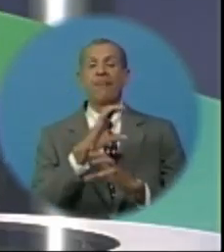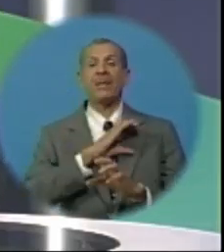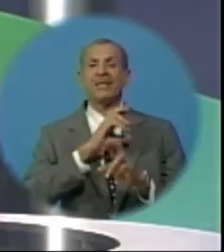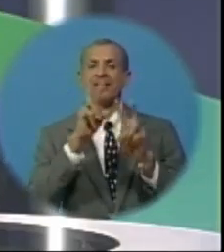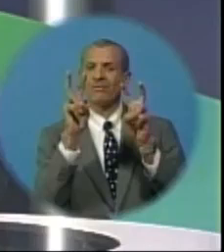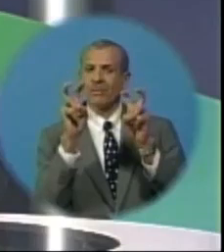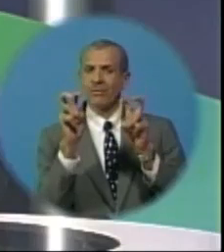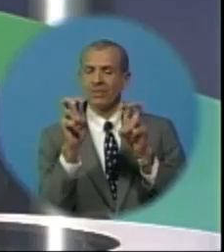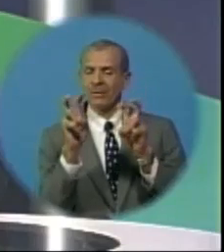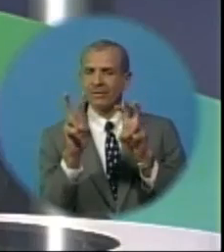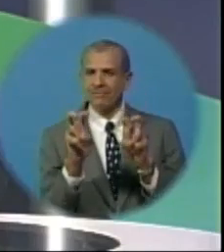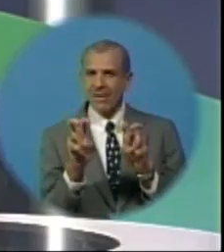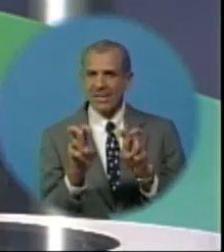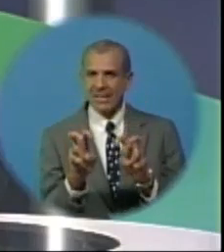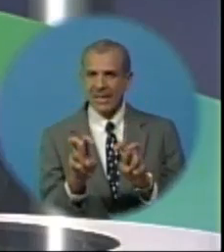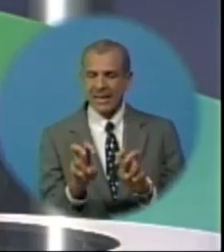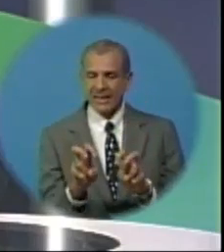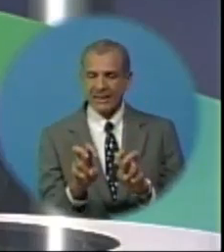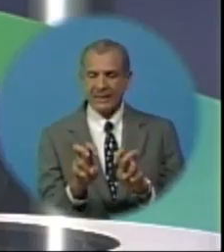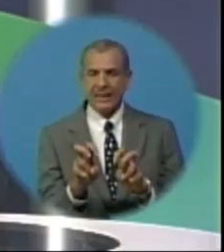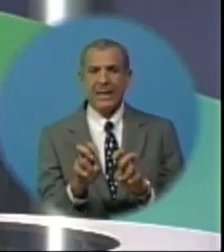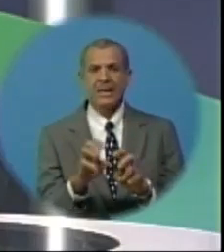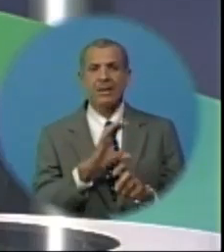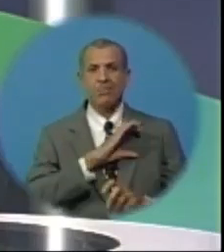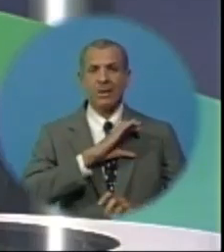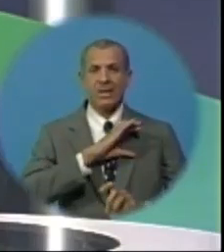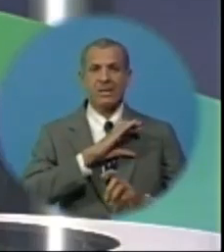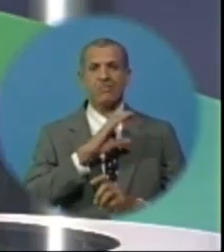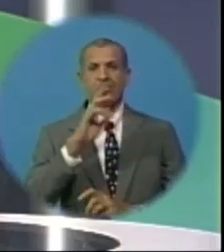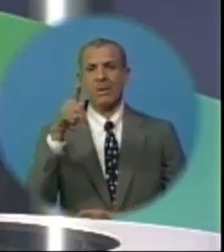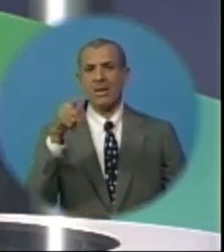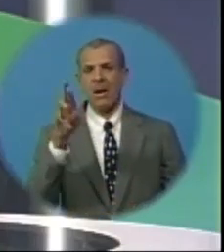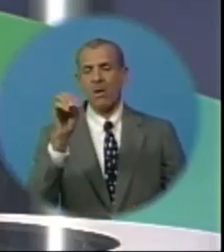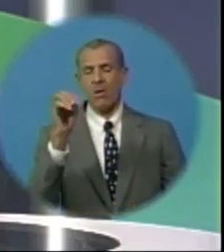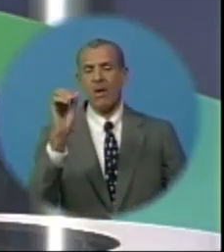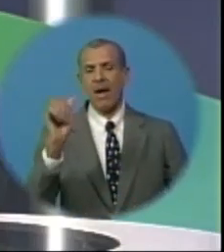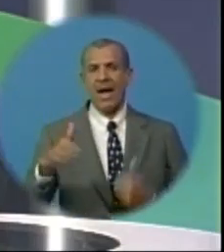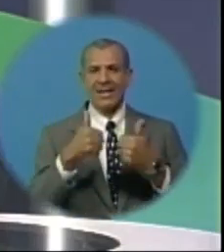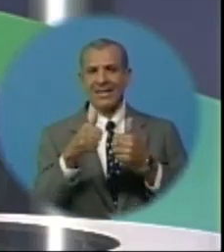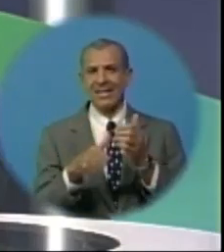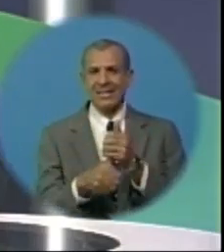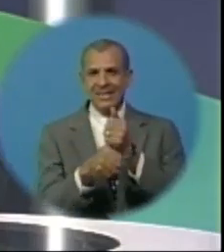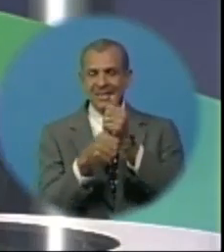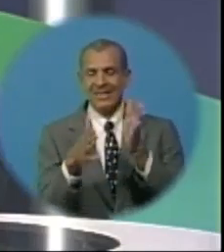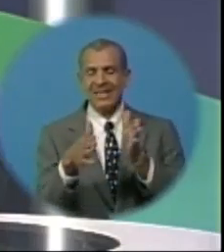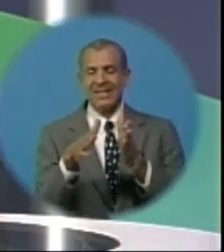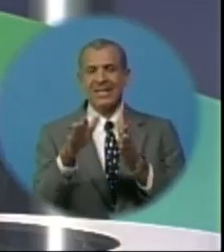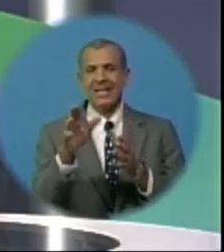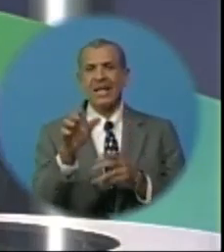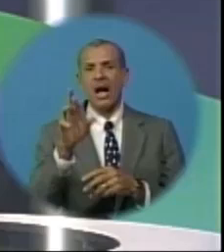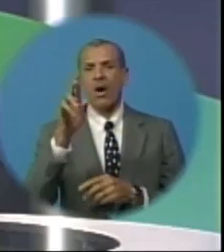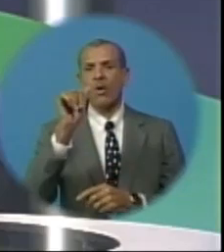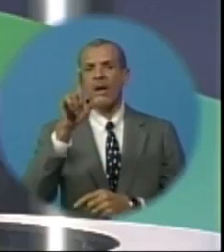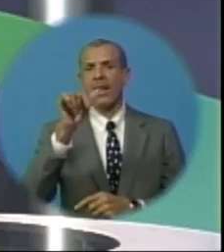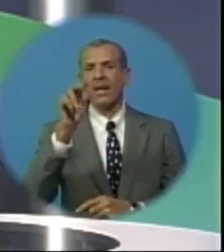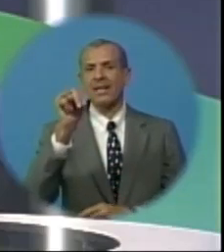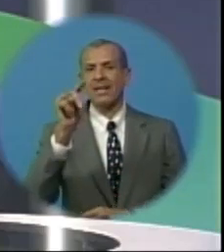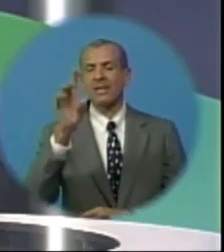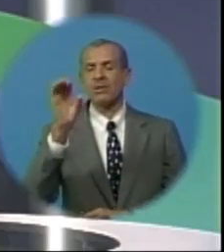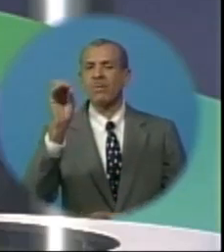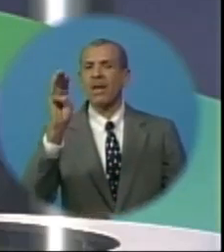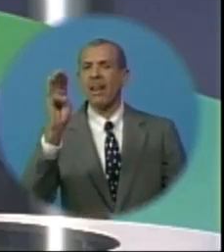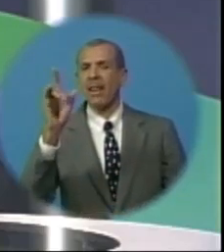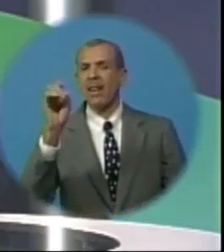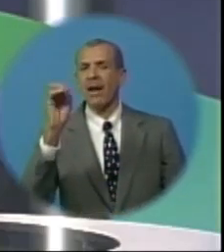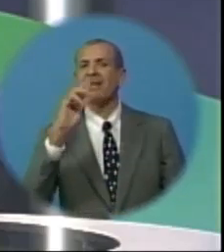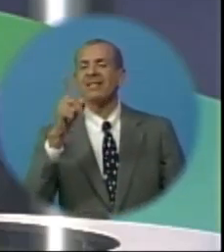actively investigating the situation. The police public relations officer, the acting assistant inspector, Roland Cobbler, he says they've